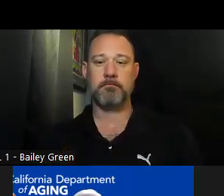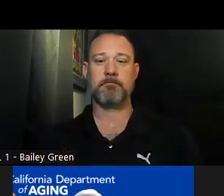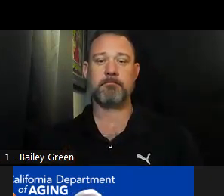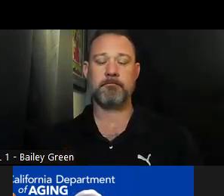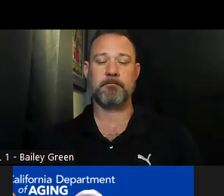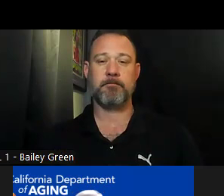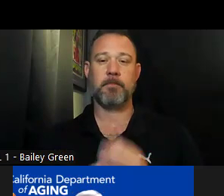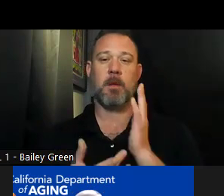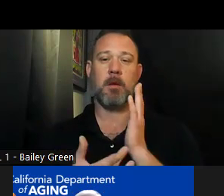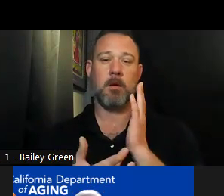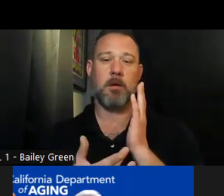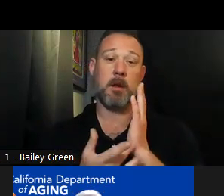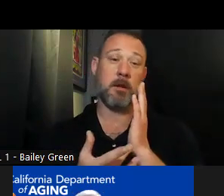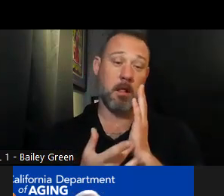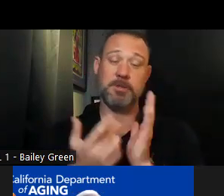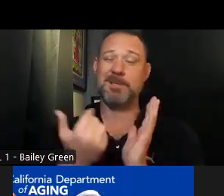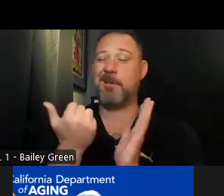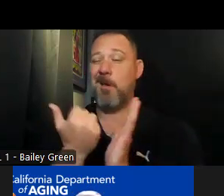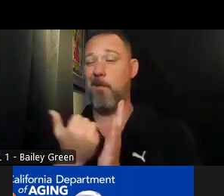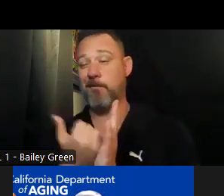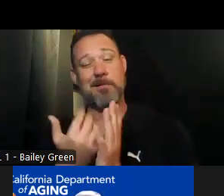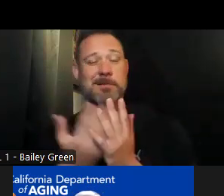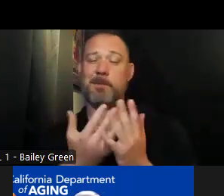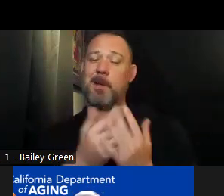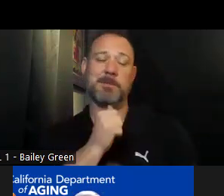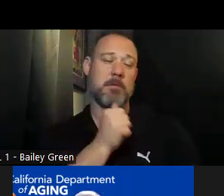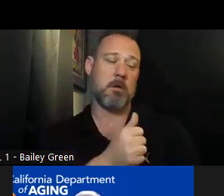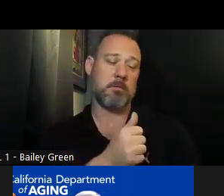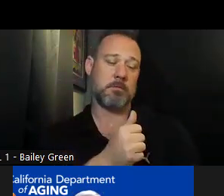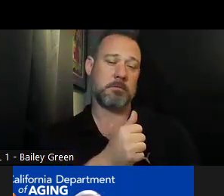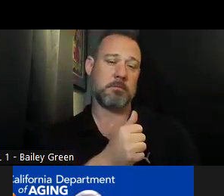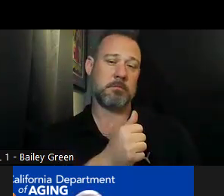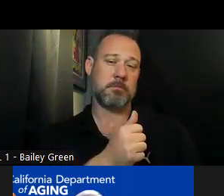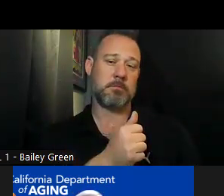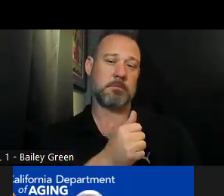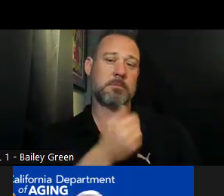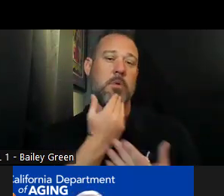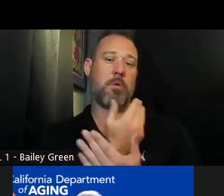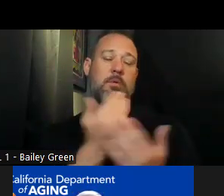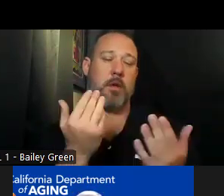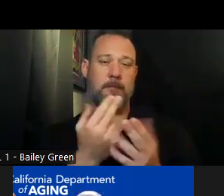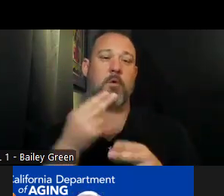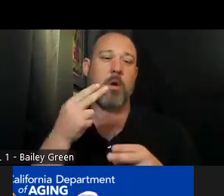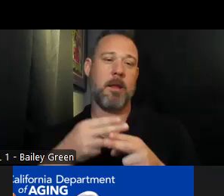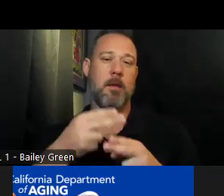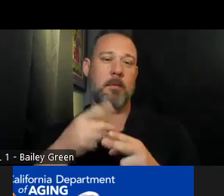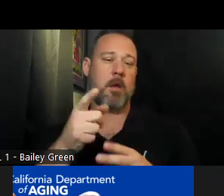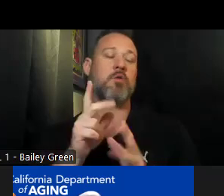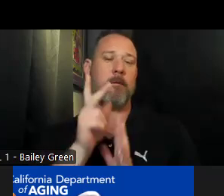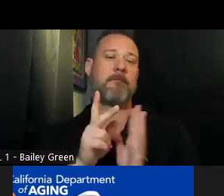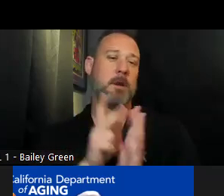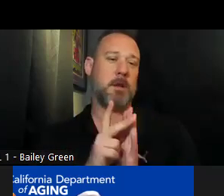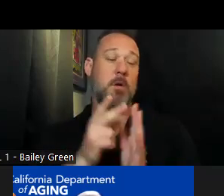Technology is helpful, and sometimes it's not. So thank you all for renaming yourself and turning your video on. Next